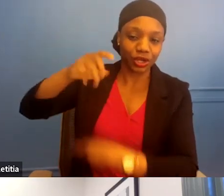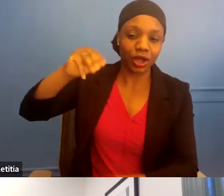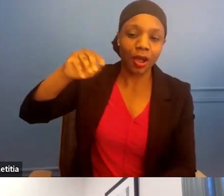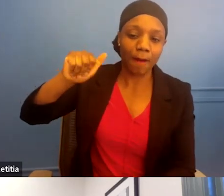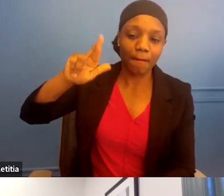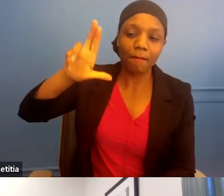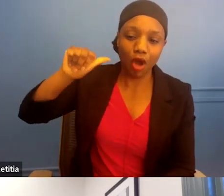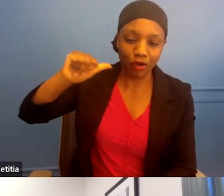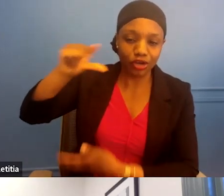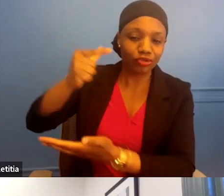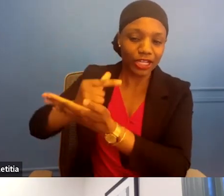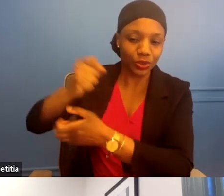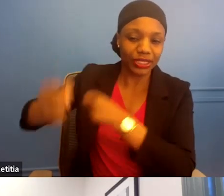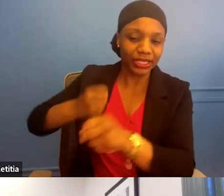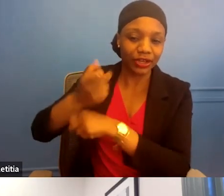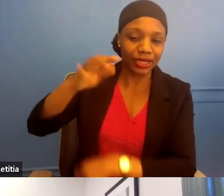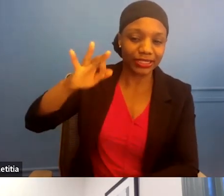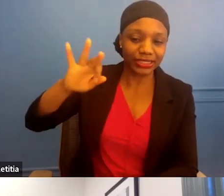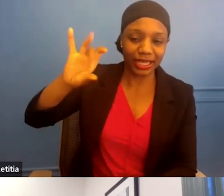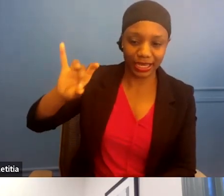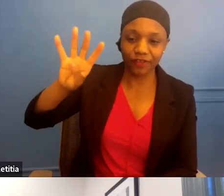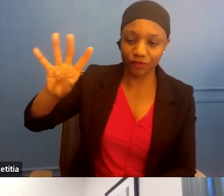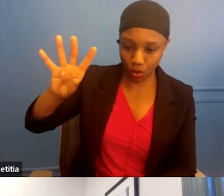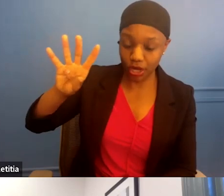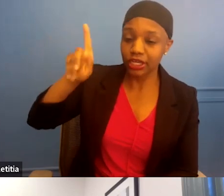of 84. And